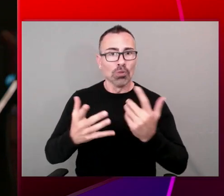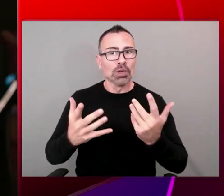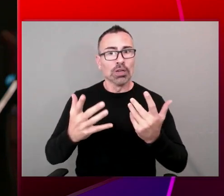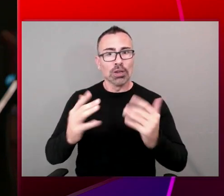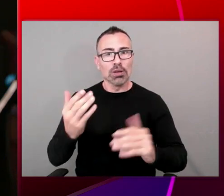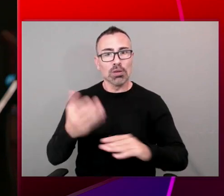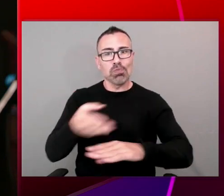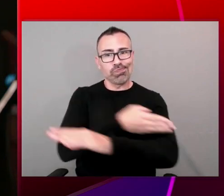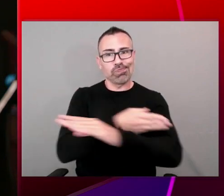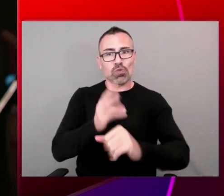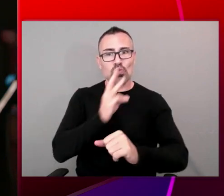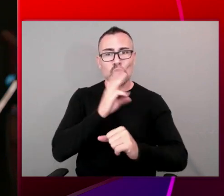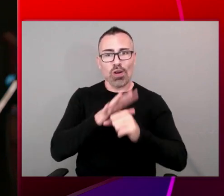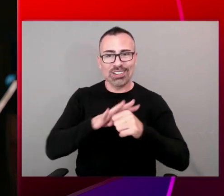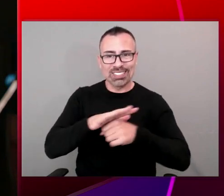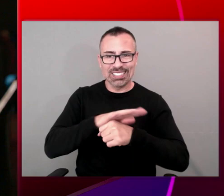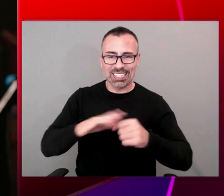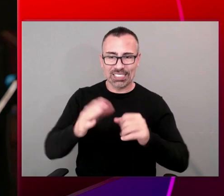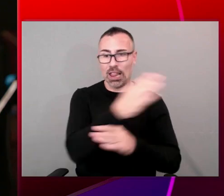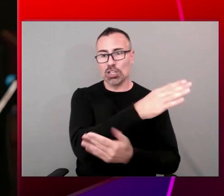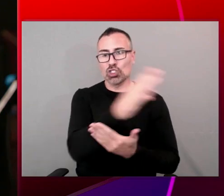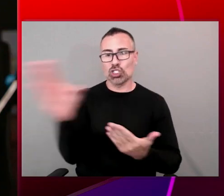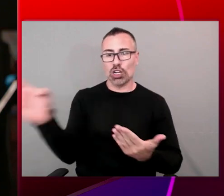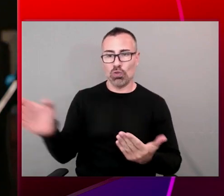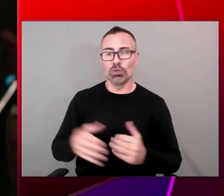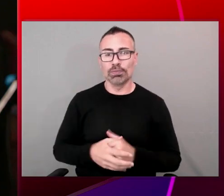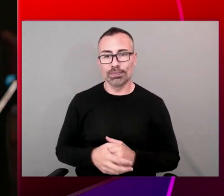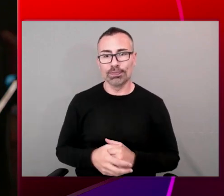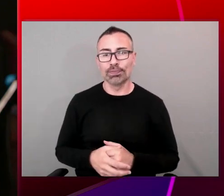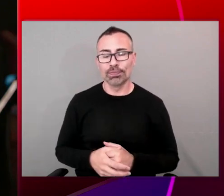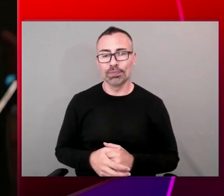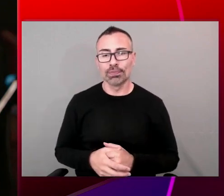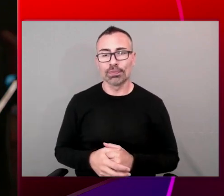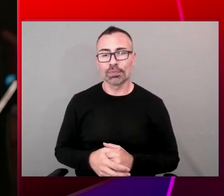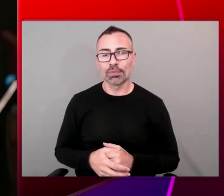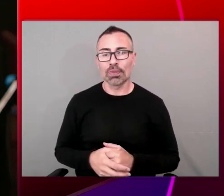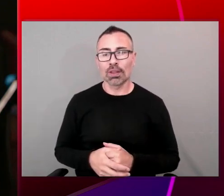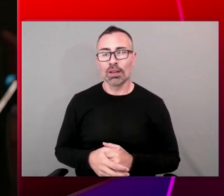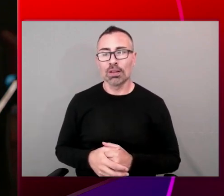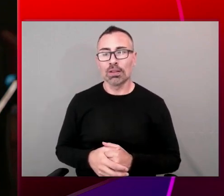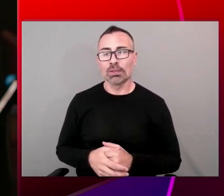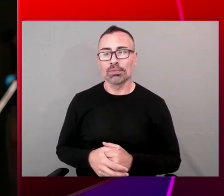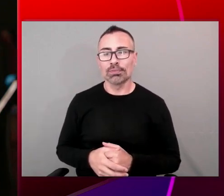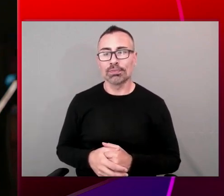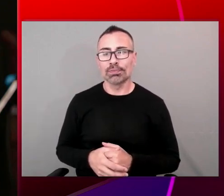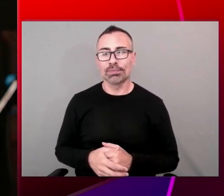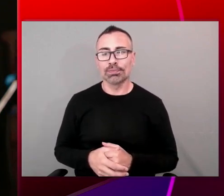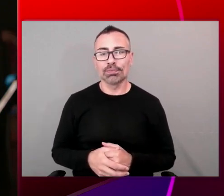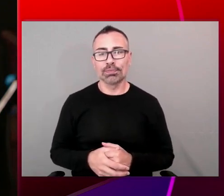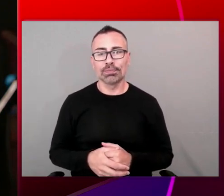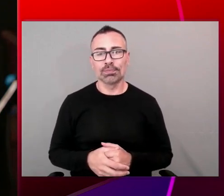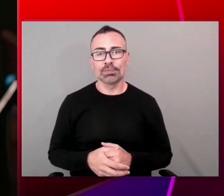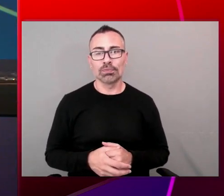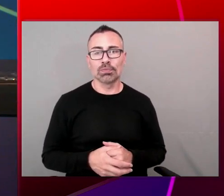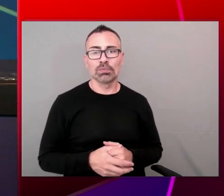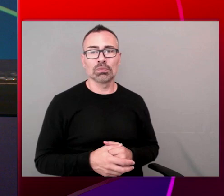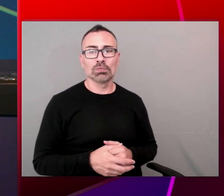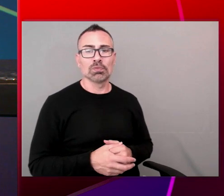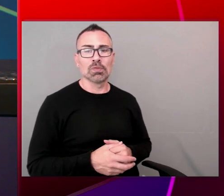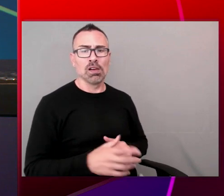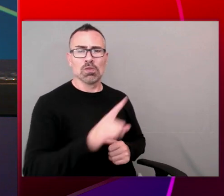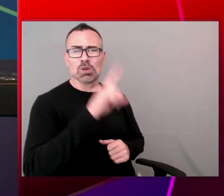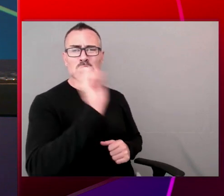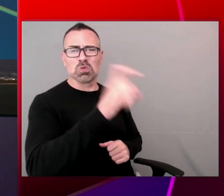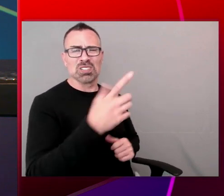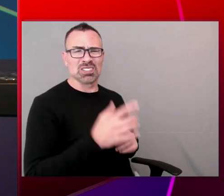solve a broader set of challenges? And maybe this is an off-the-wall question, so I apologize in advance, but what about the risk of places where there's like